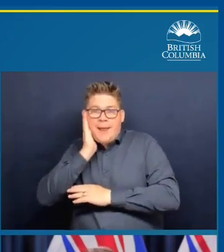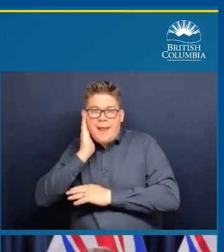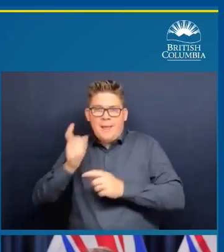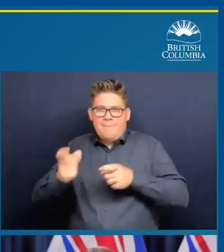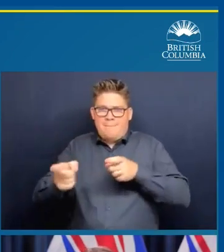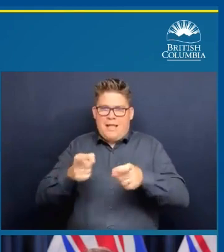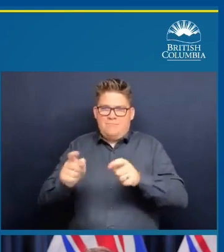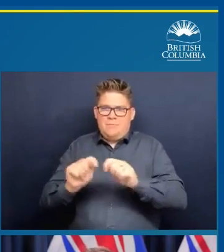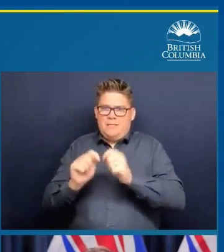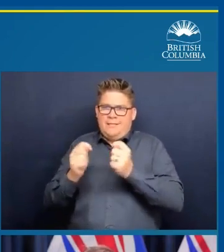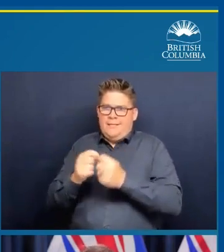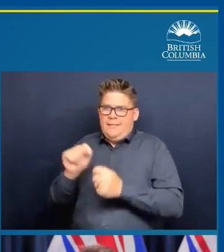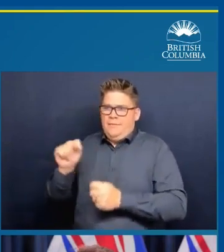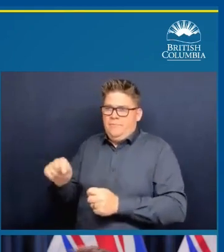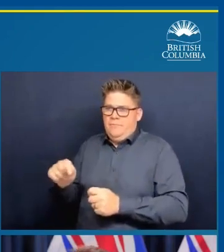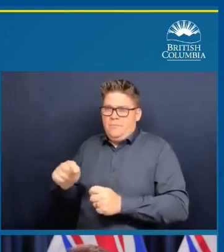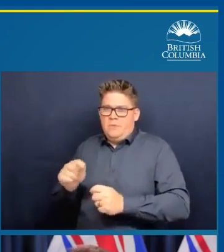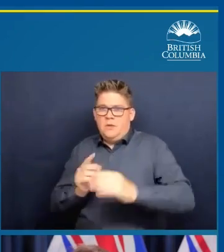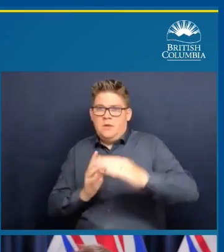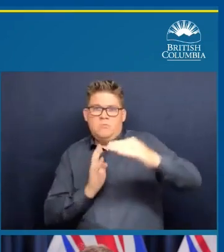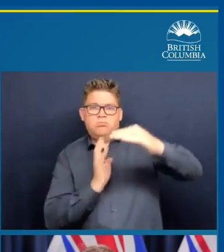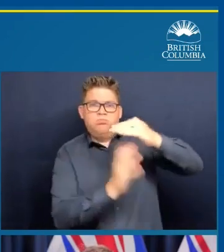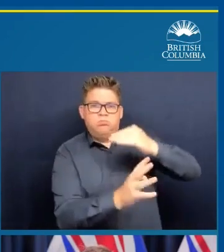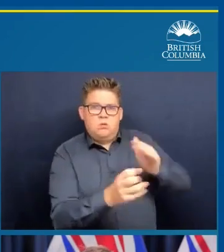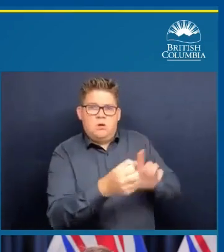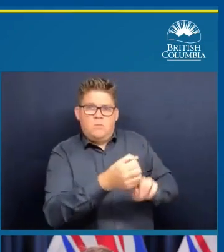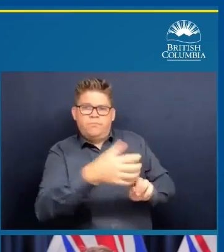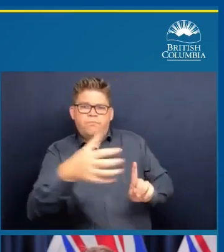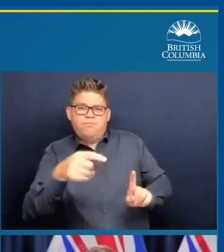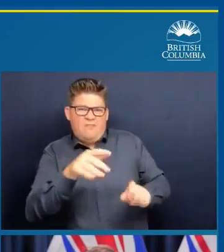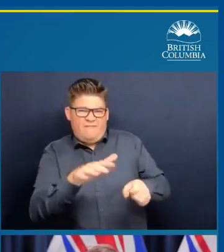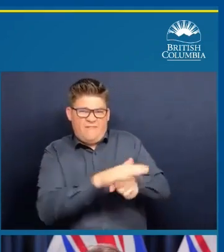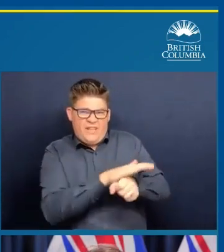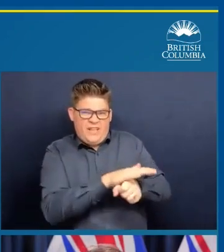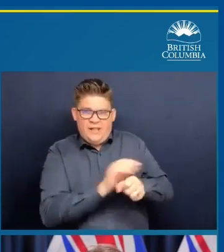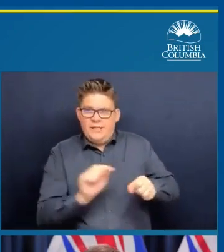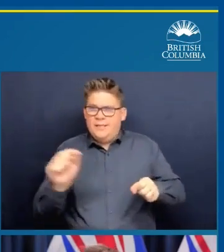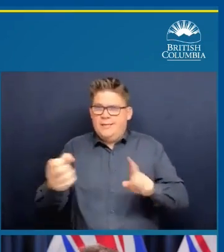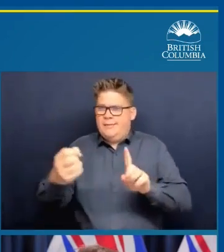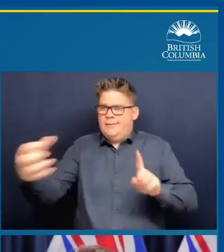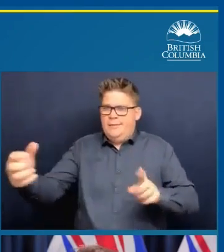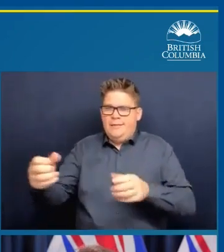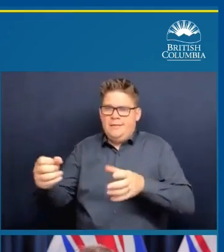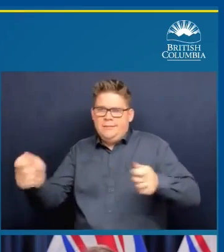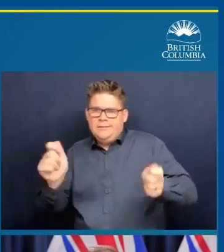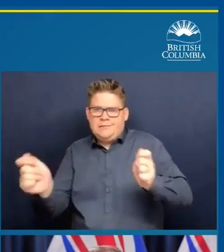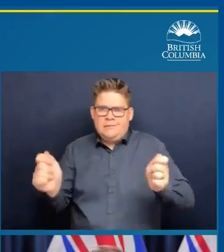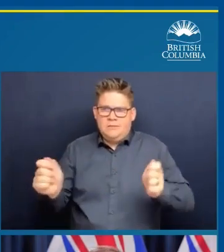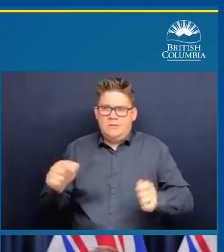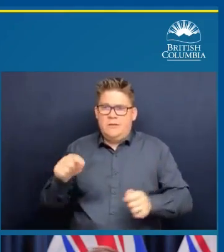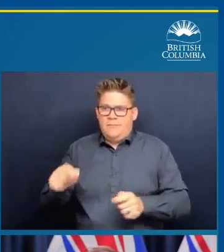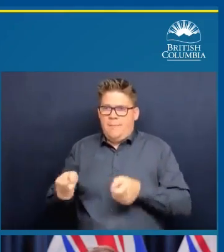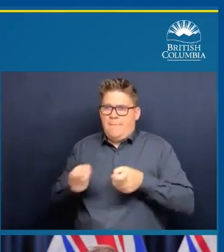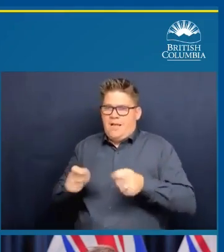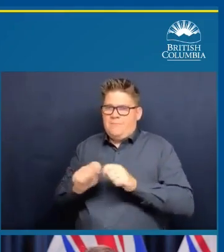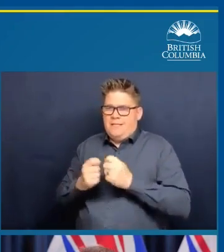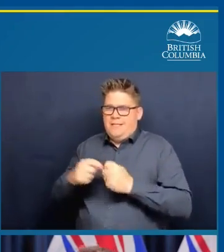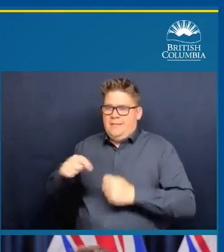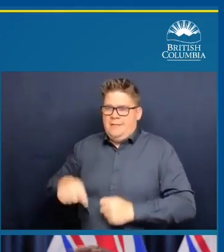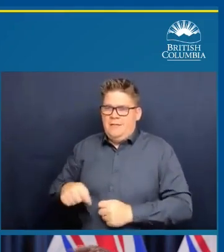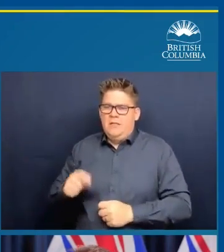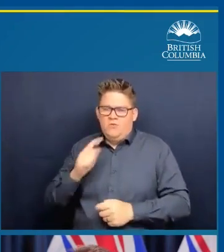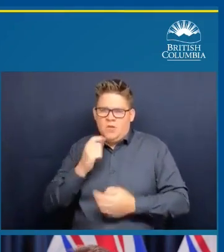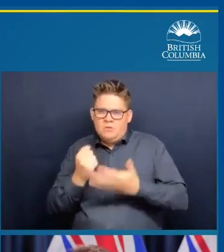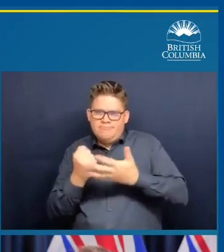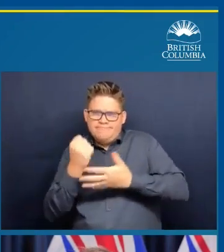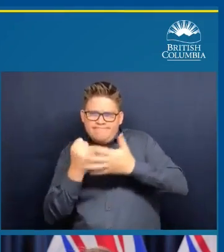response plans. These plans include improving emergency department triage processes to better and more quickly connect patients with community